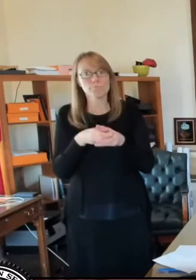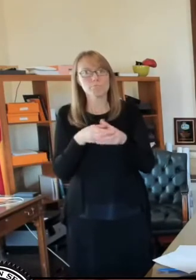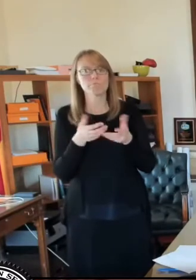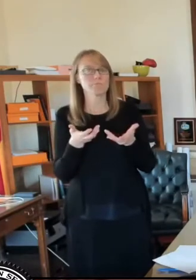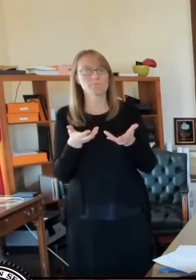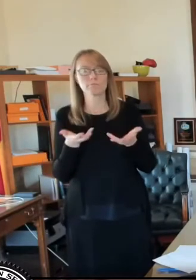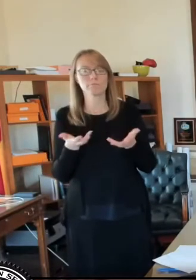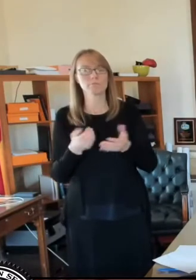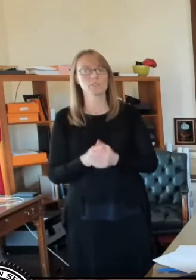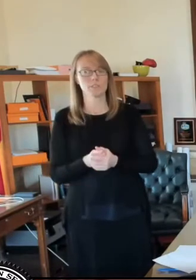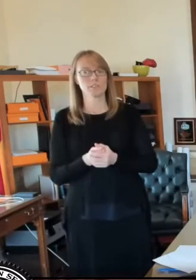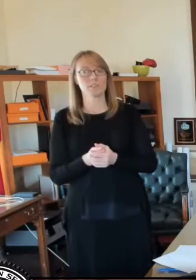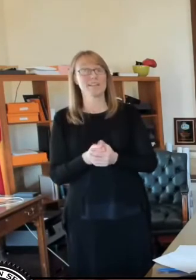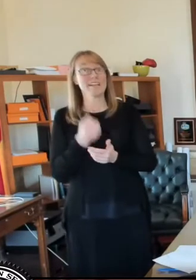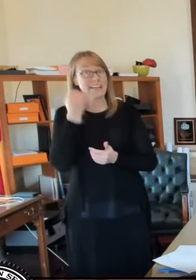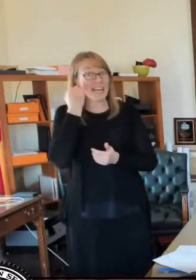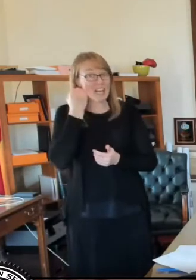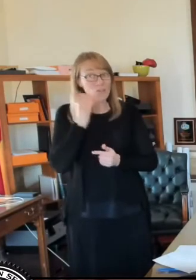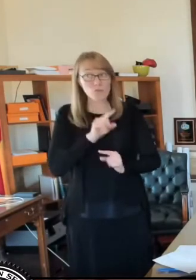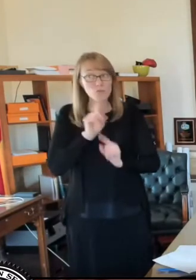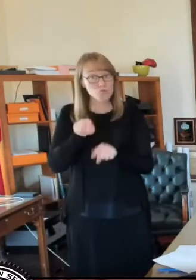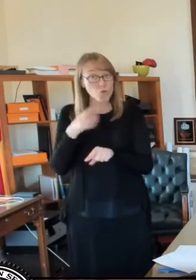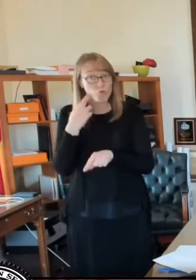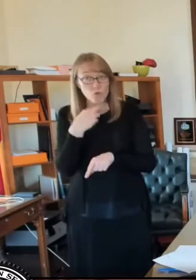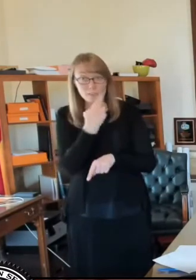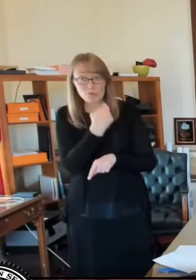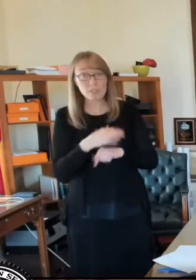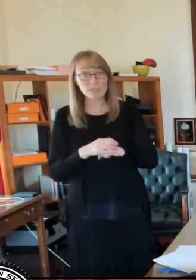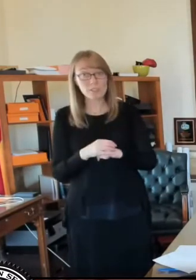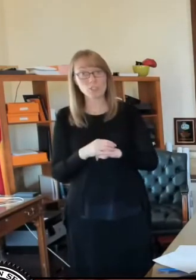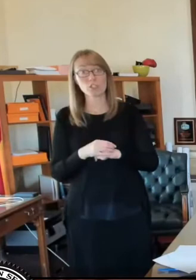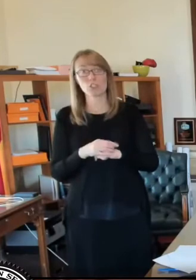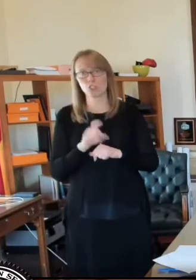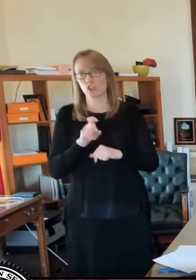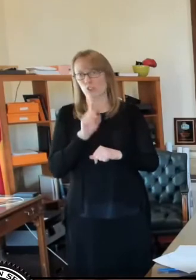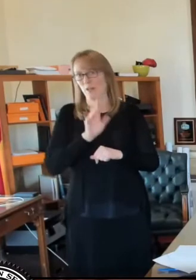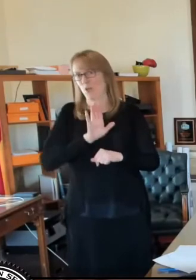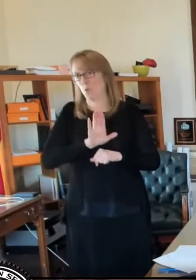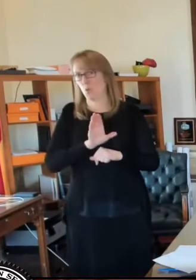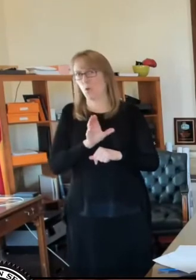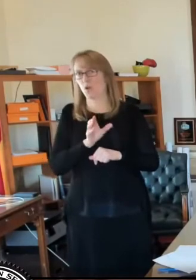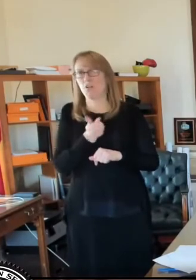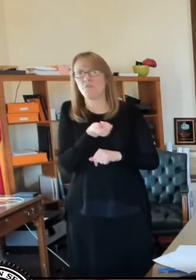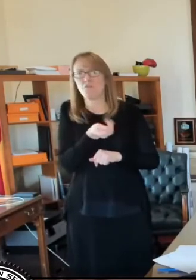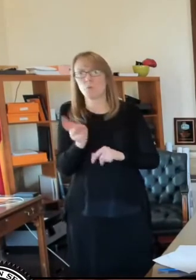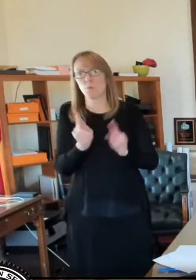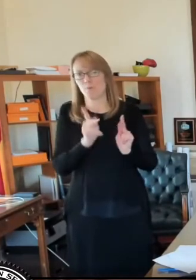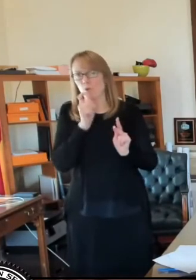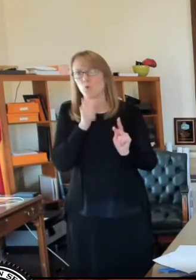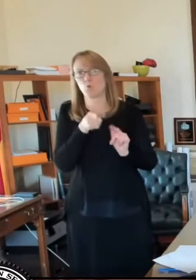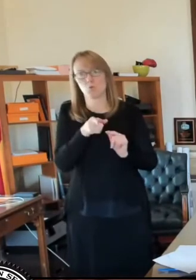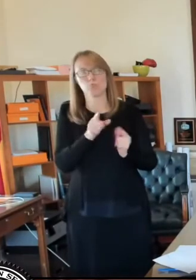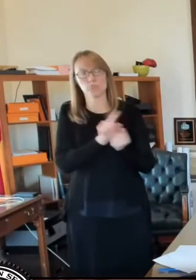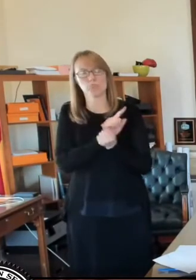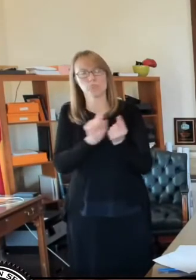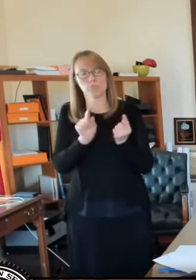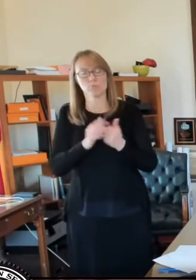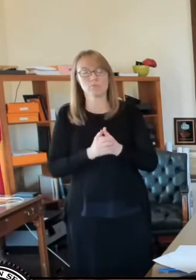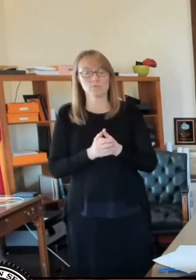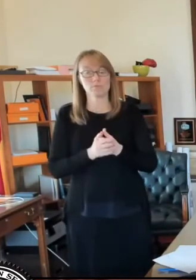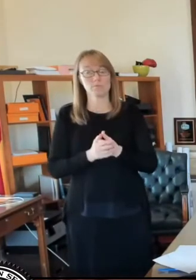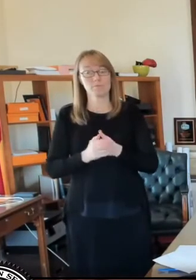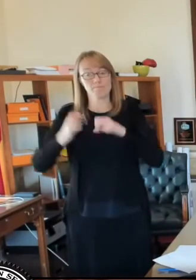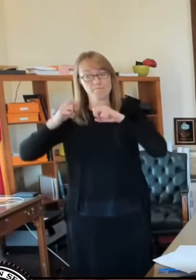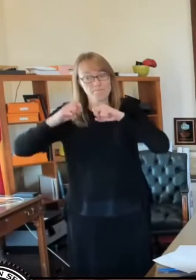to a restaurant, should still just be your small group. seated at a table, have to wear your mask at